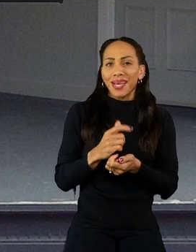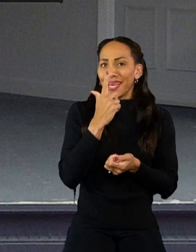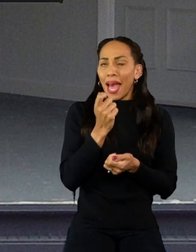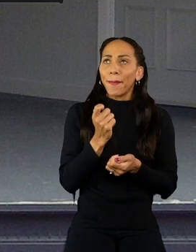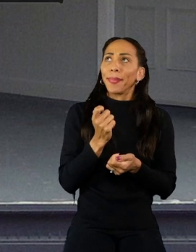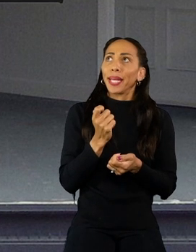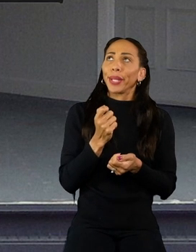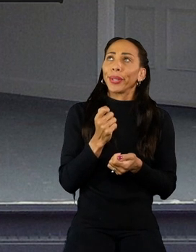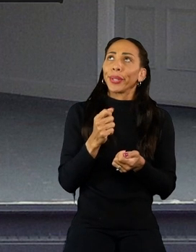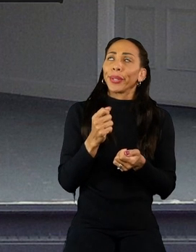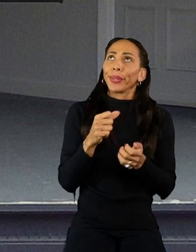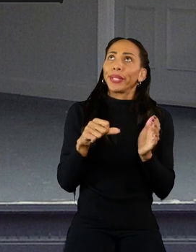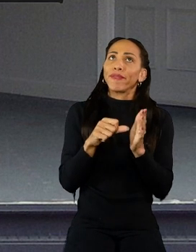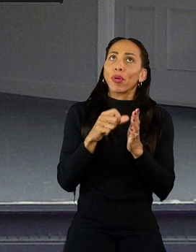because